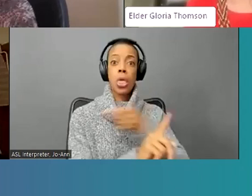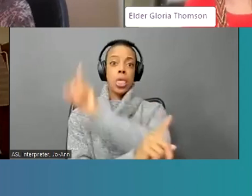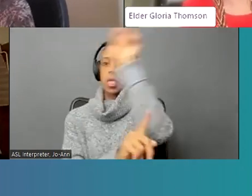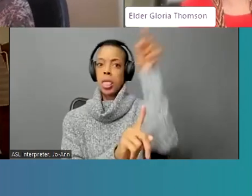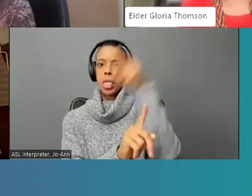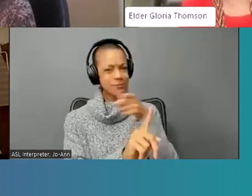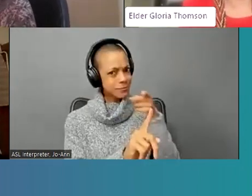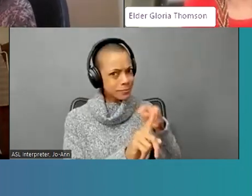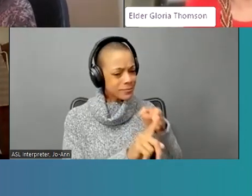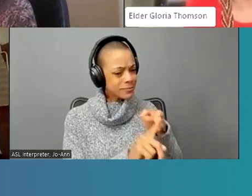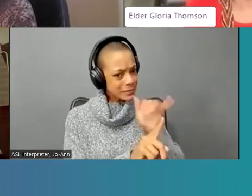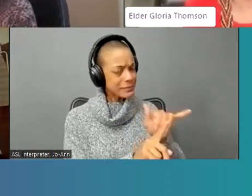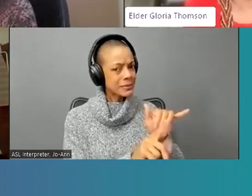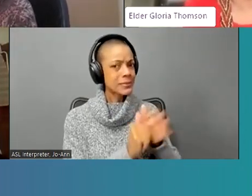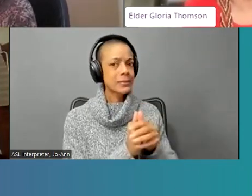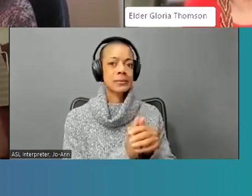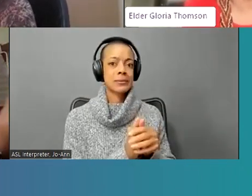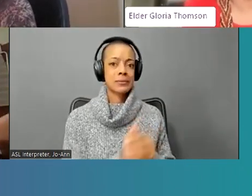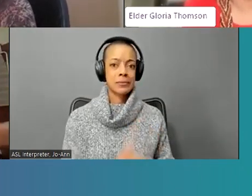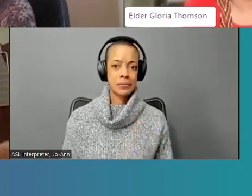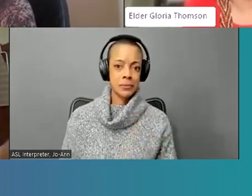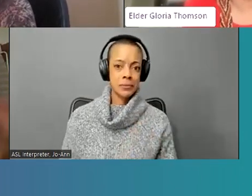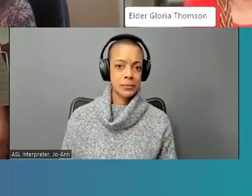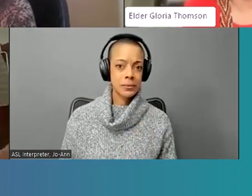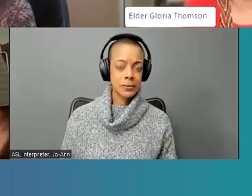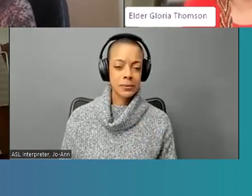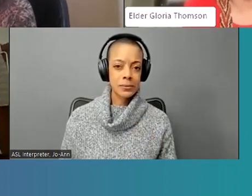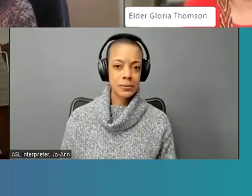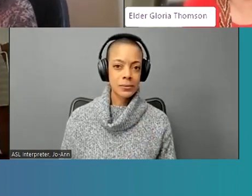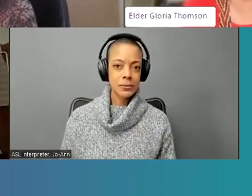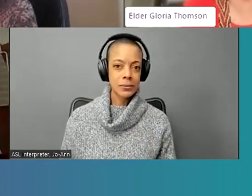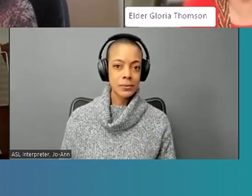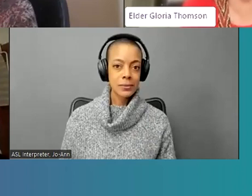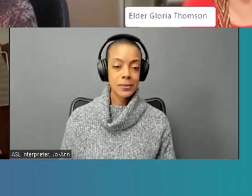answer what they didn't like, and then they sidetrack